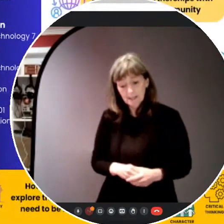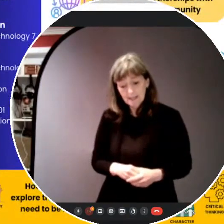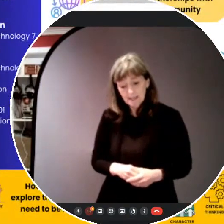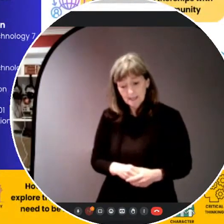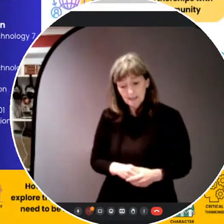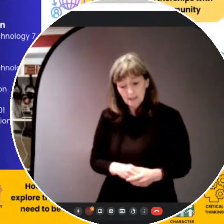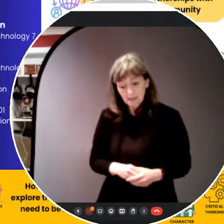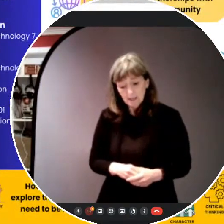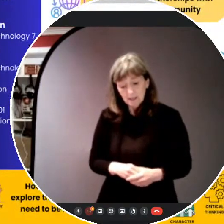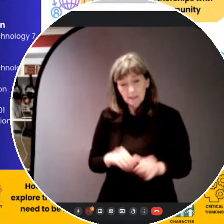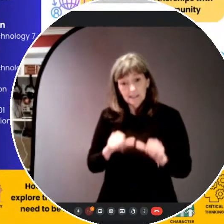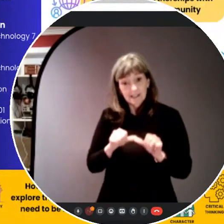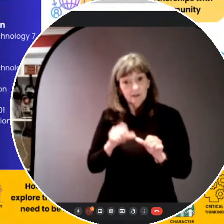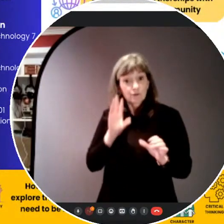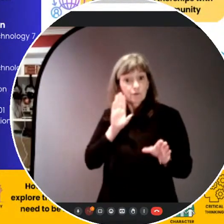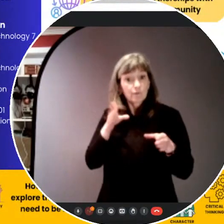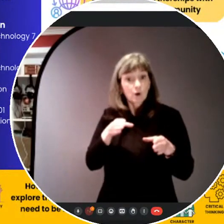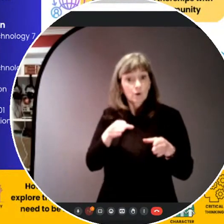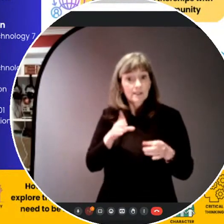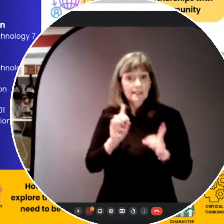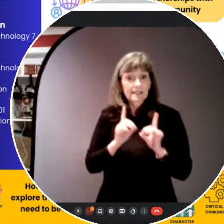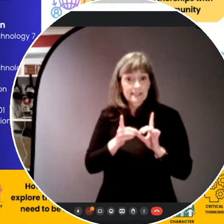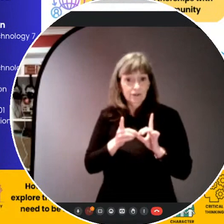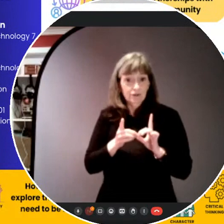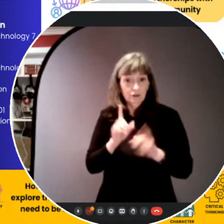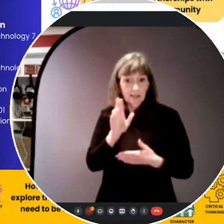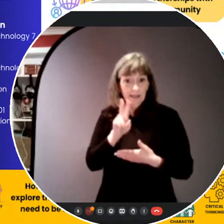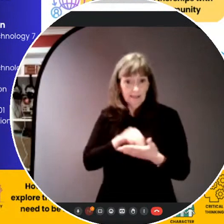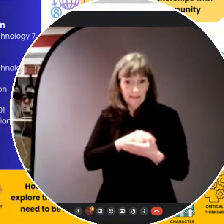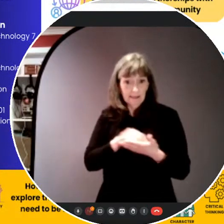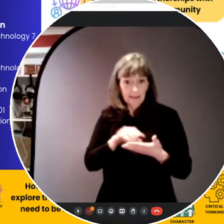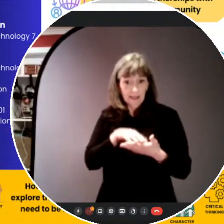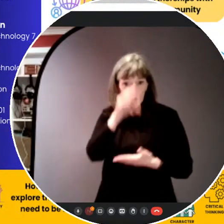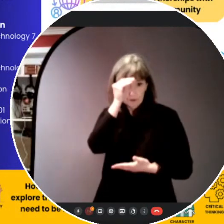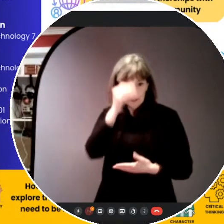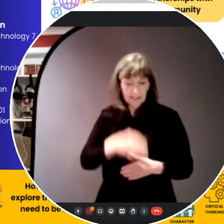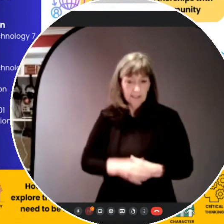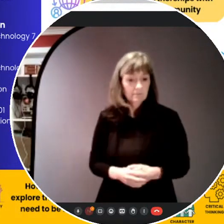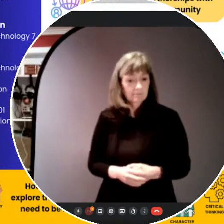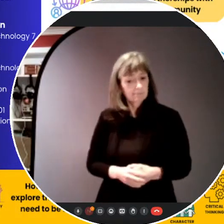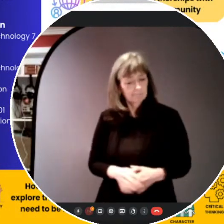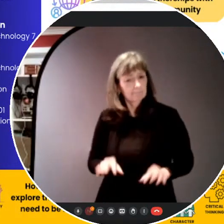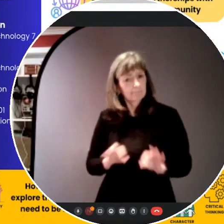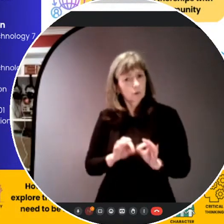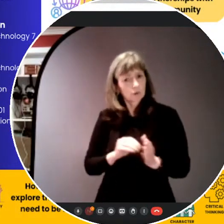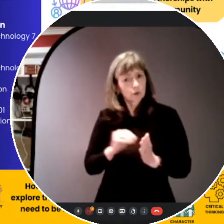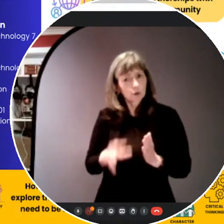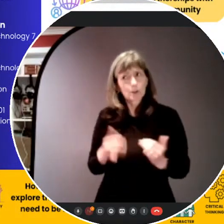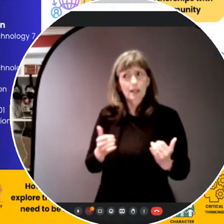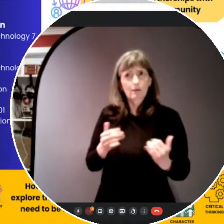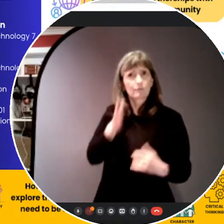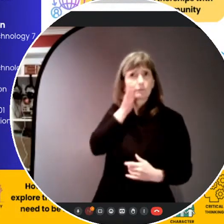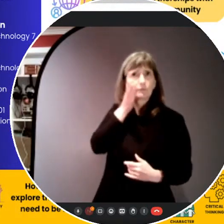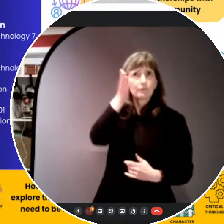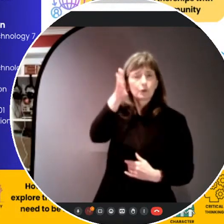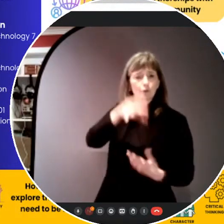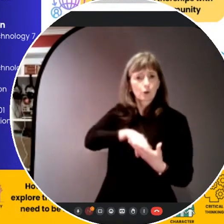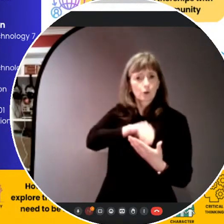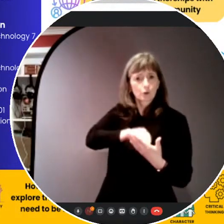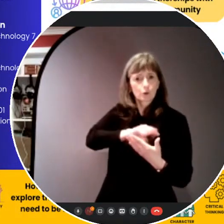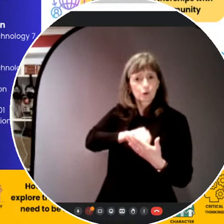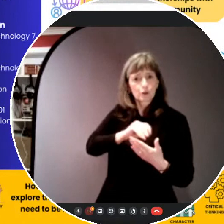concentrate on our digital literacy, which is very important for our students and preparing them for the future and helping them